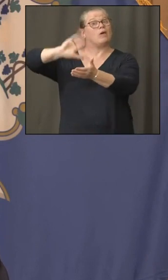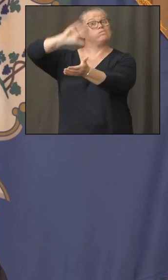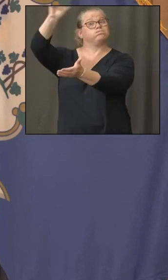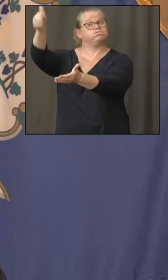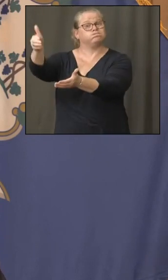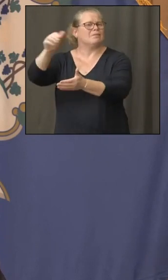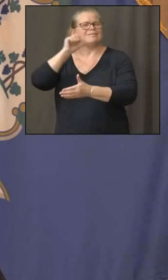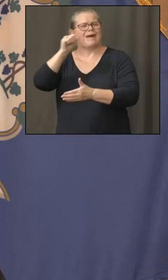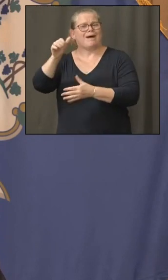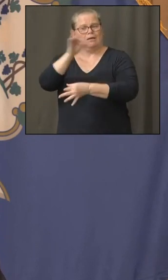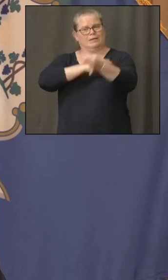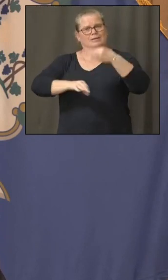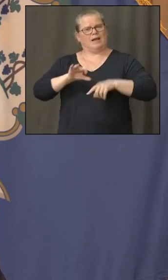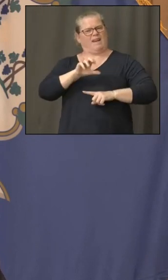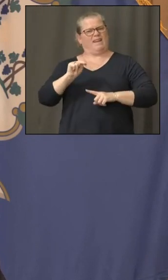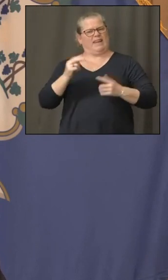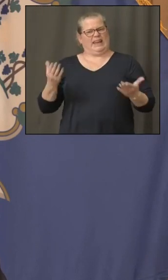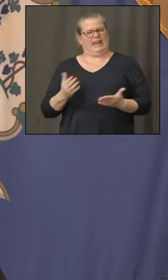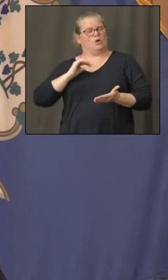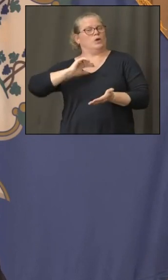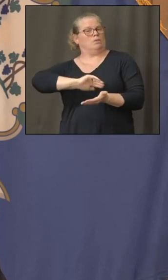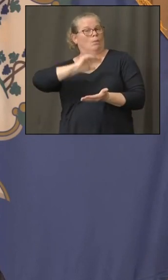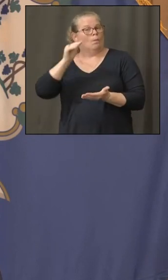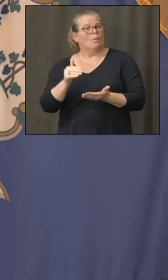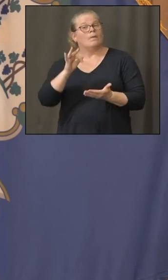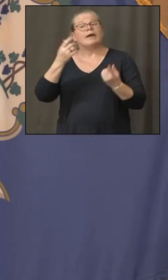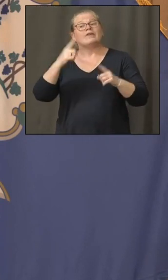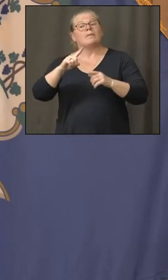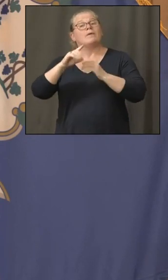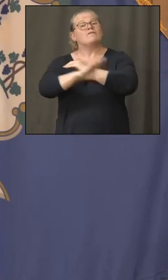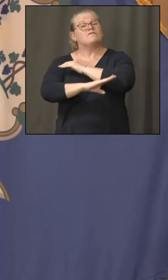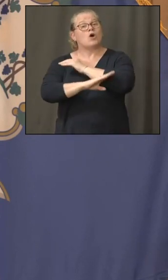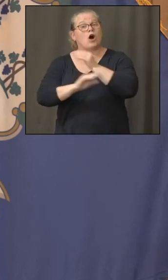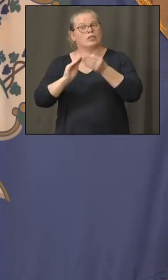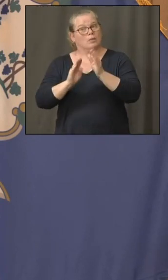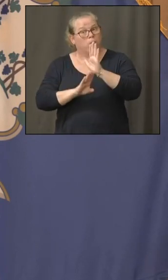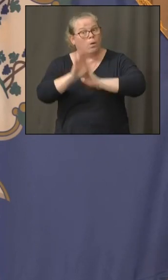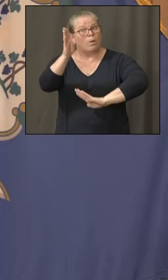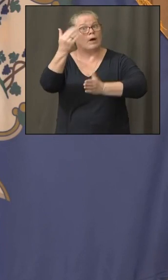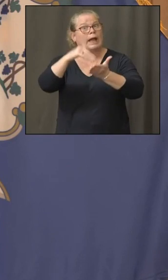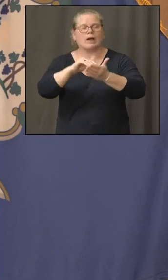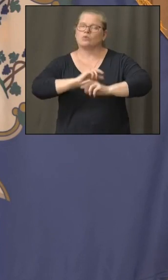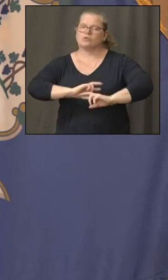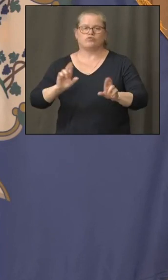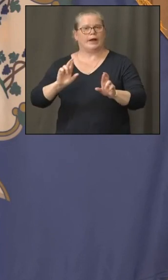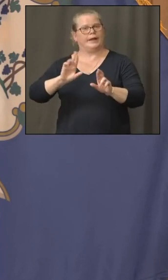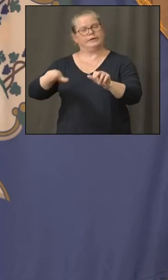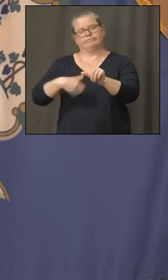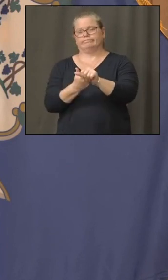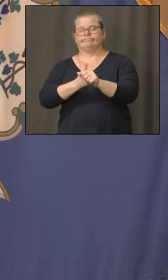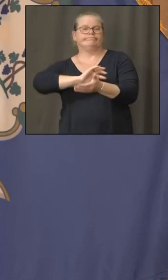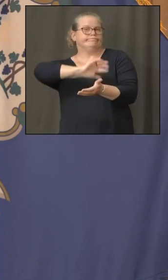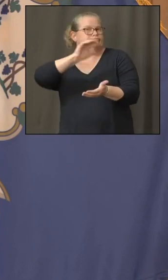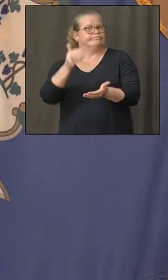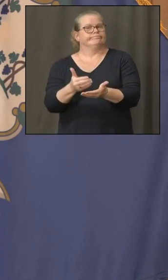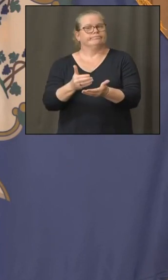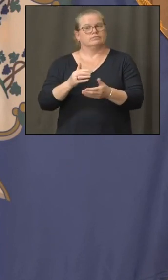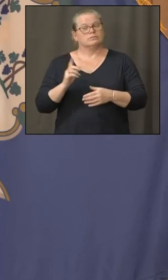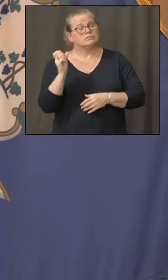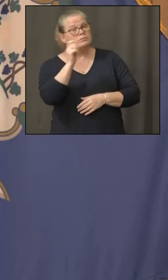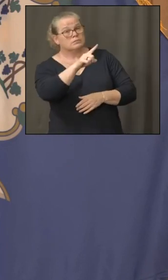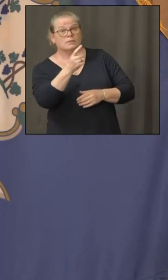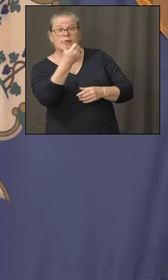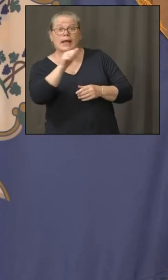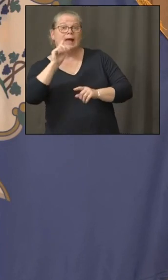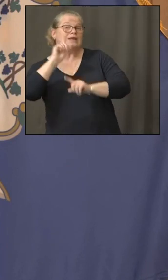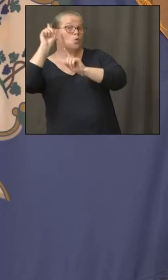We're ready to go if something else happens this fall. Were there any orders that we did not get, any large orders